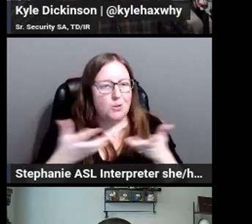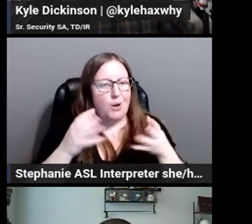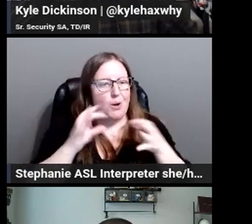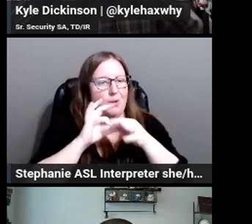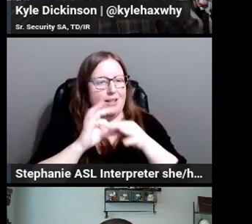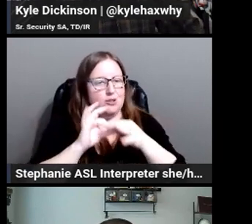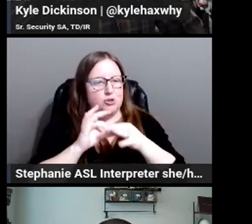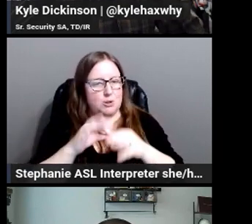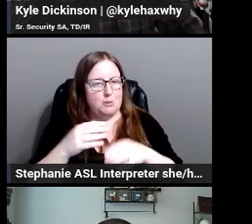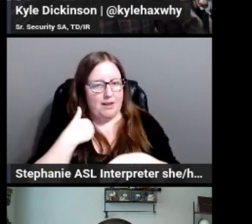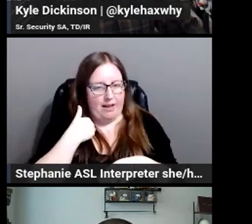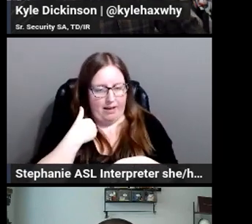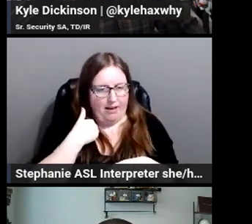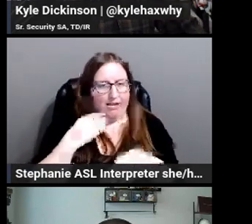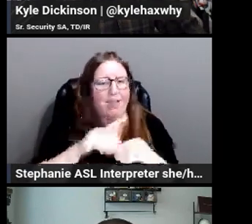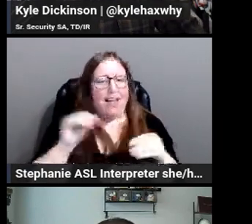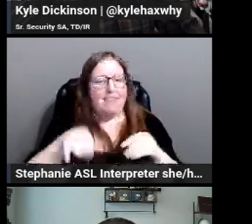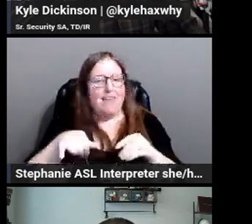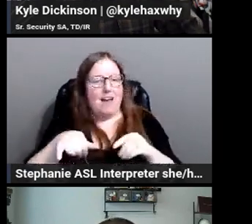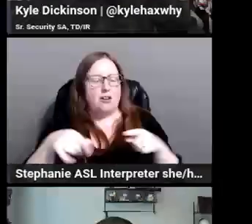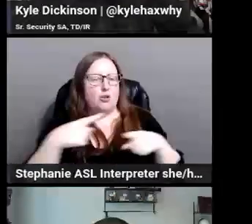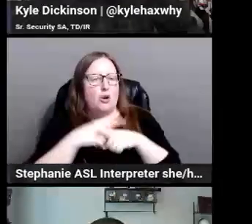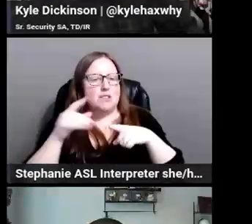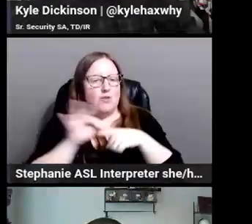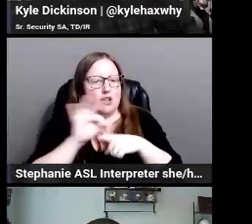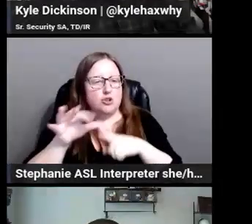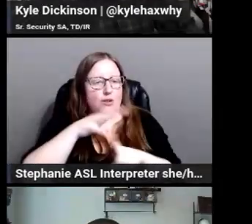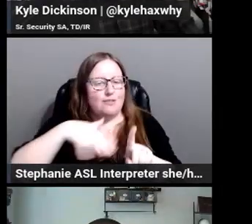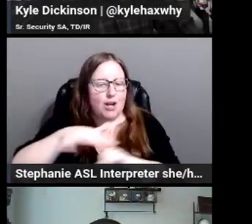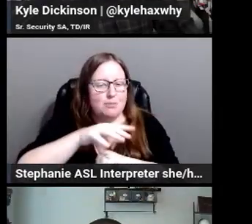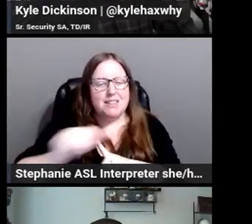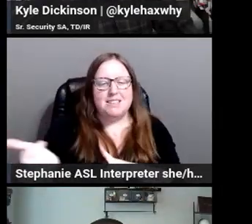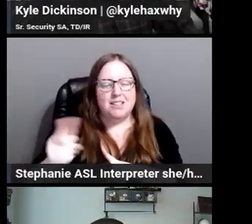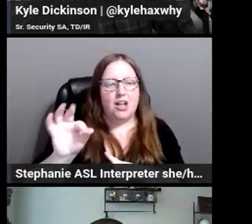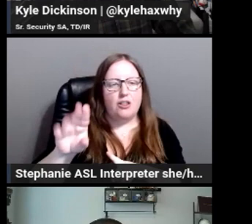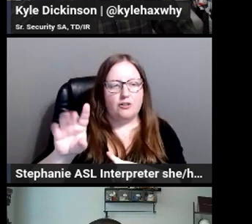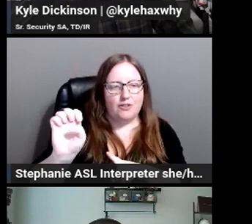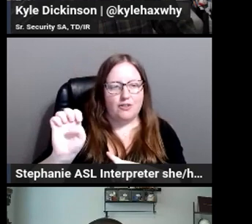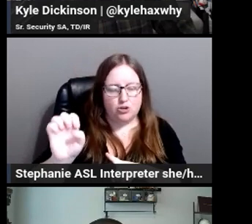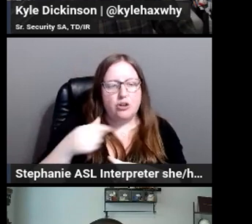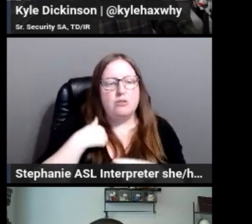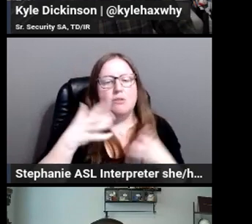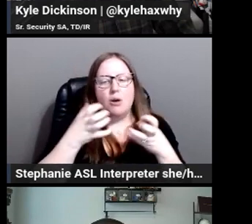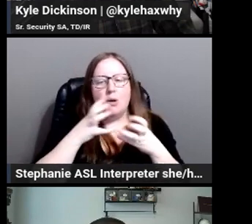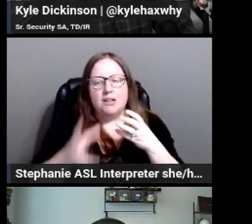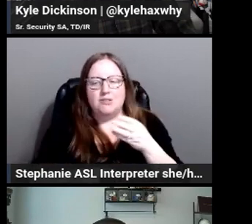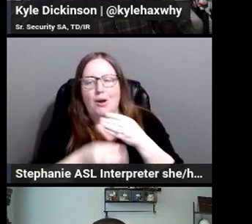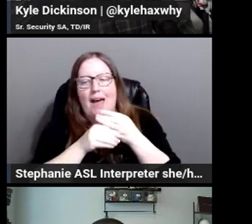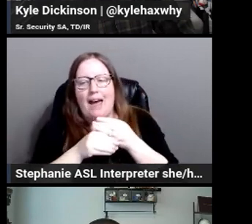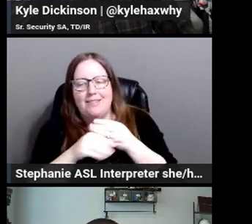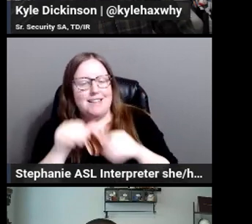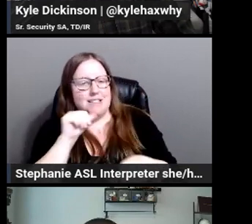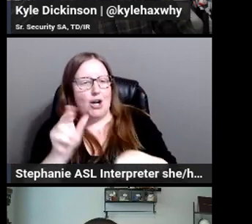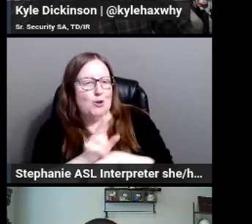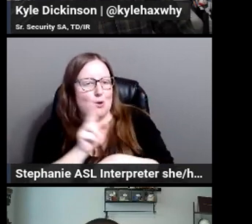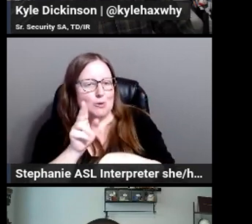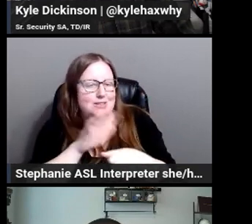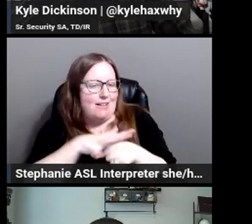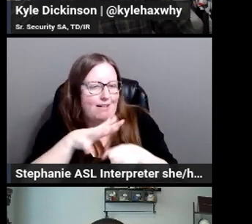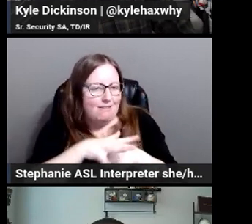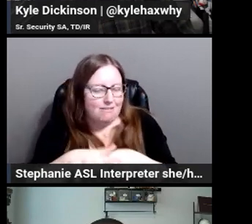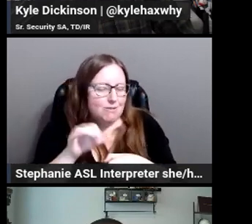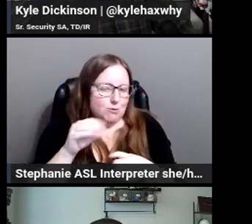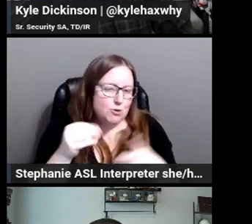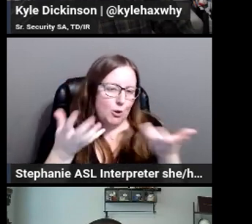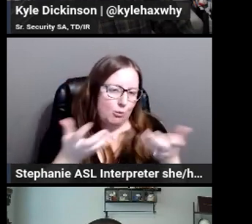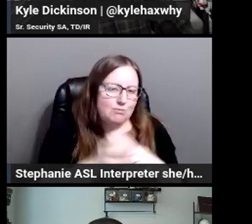exist across your environment. So just another feature of detective I think is underutilized and I want, definitely want